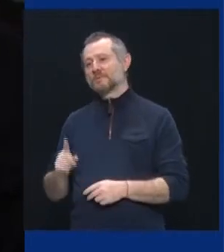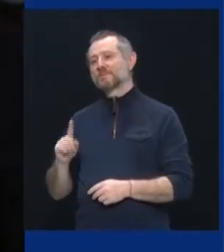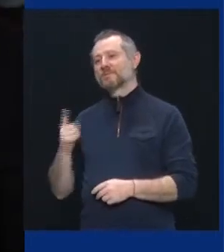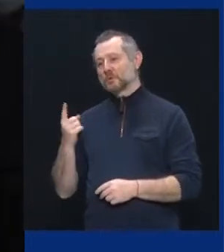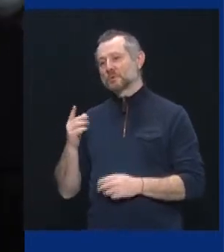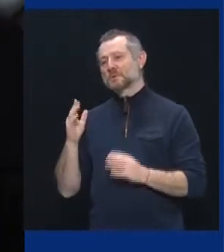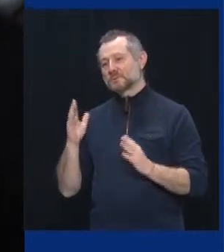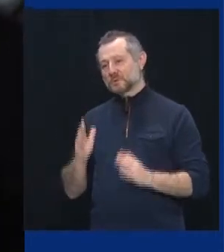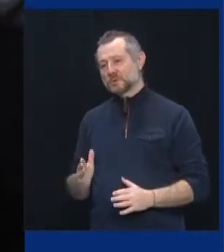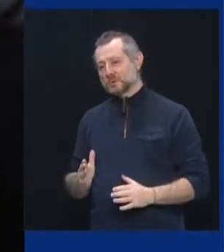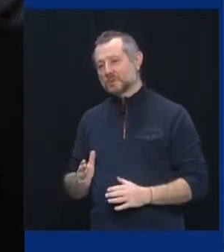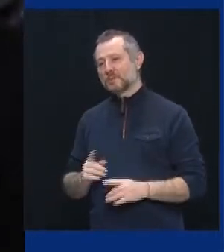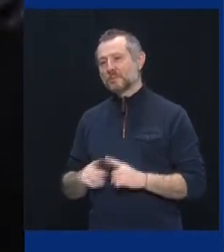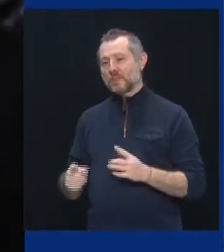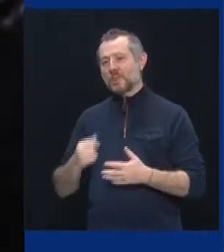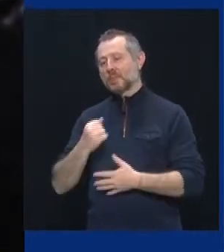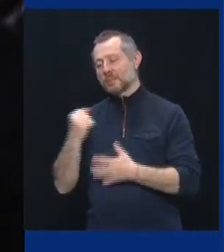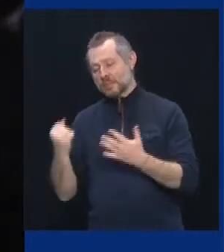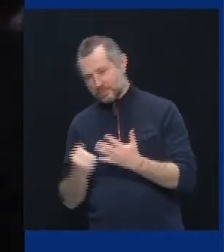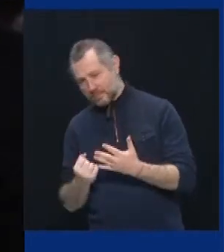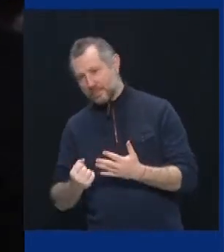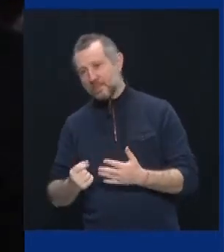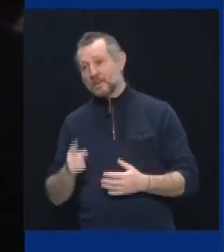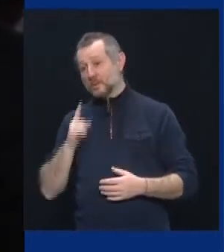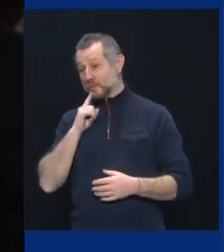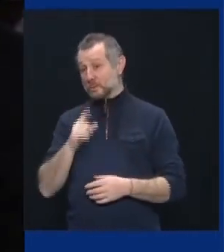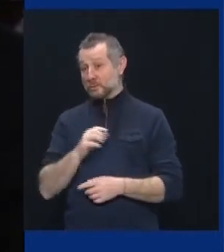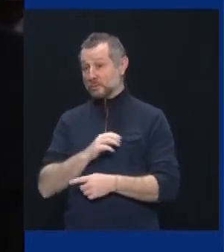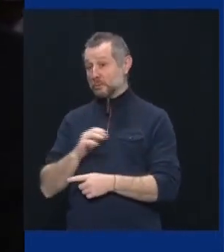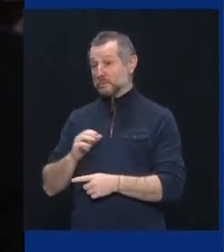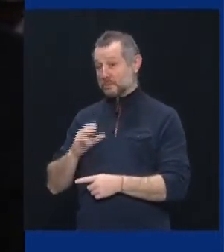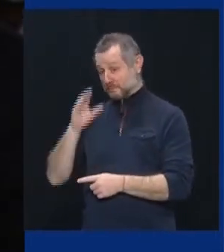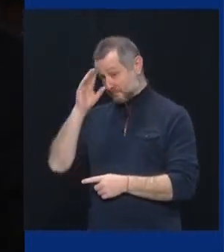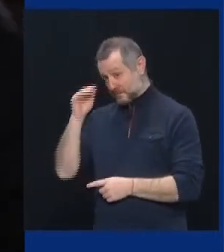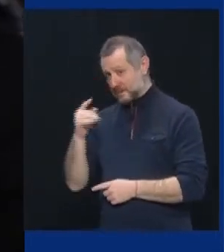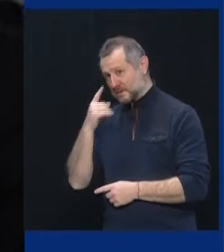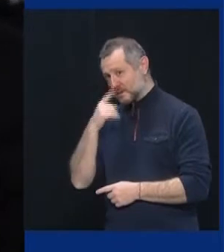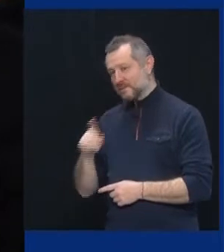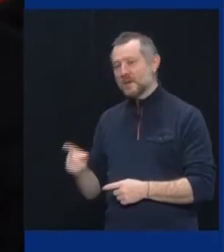congressman if he would give us the honor of closing comments today.